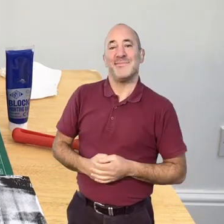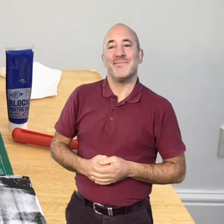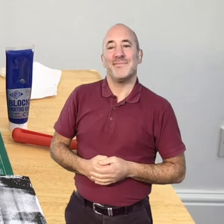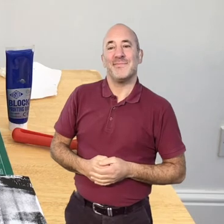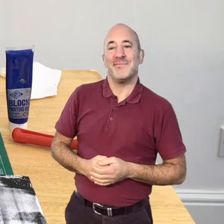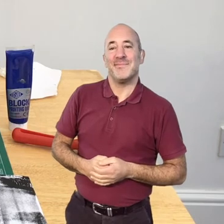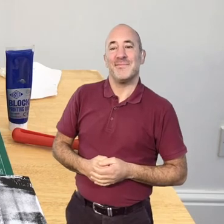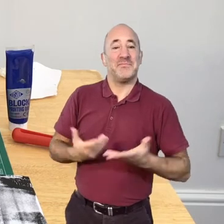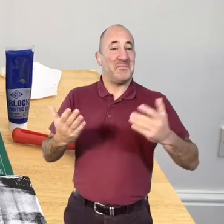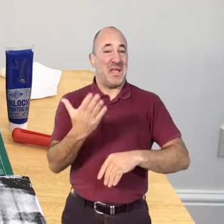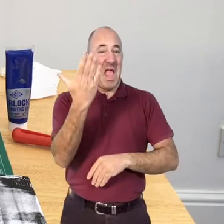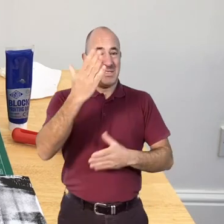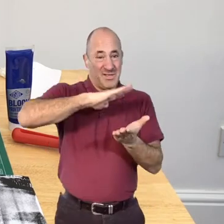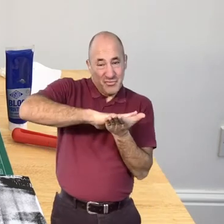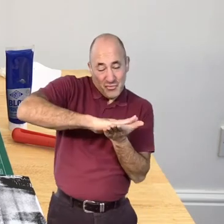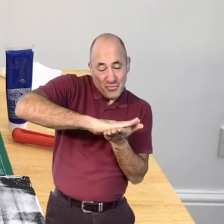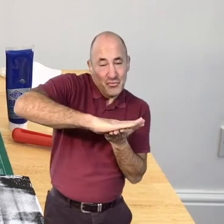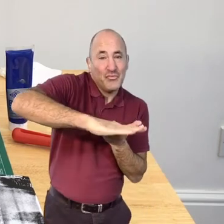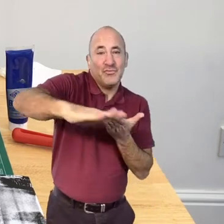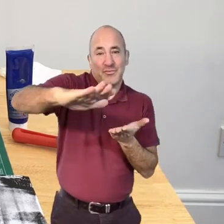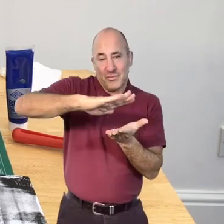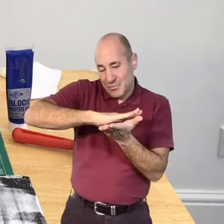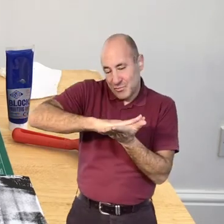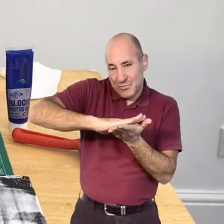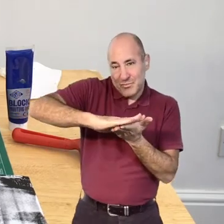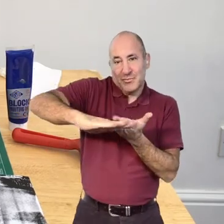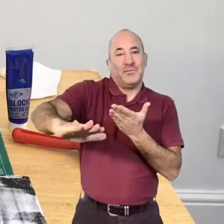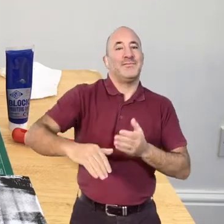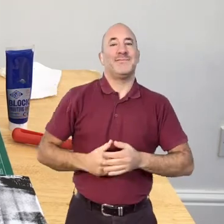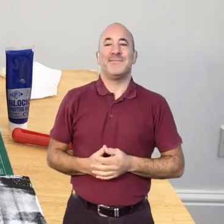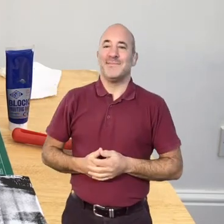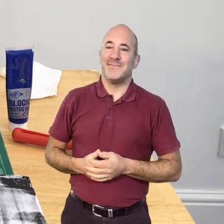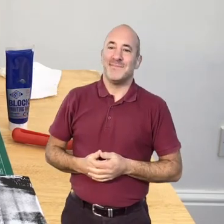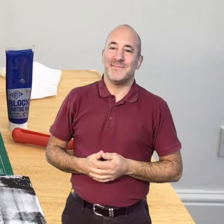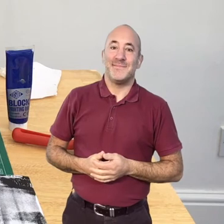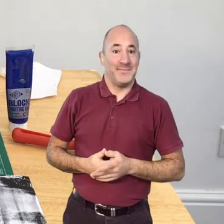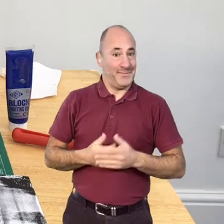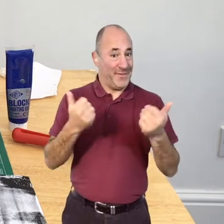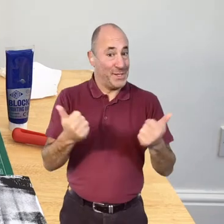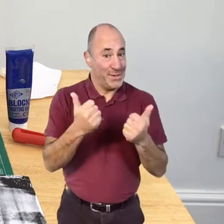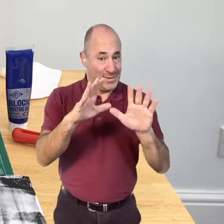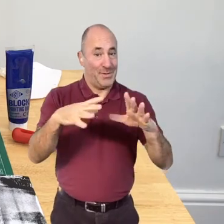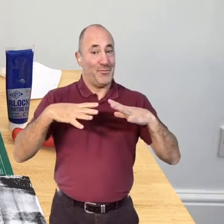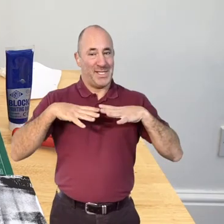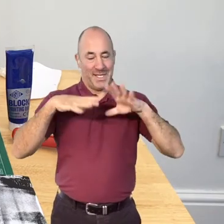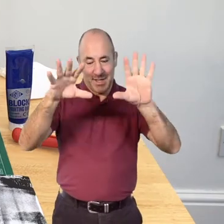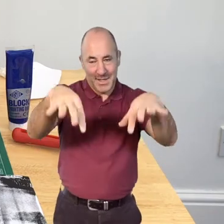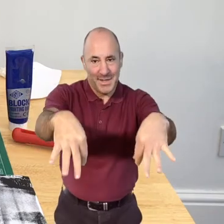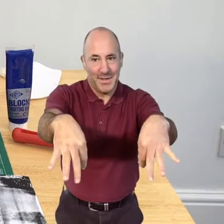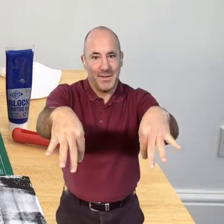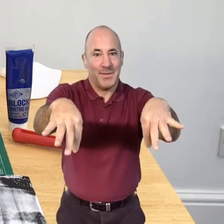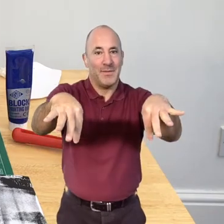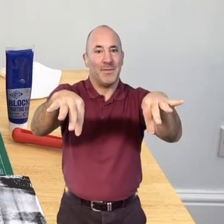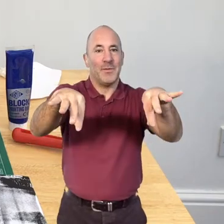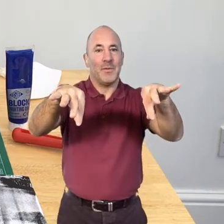or with the palm and going all the way across the back of your paper. Then reveal